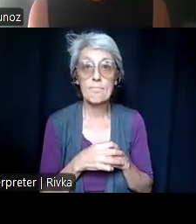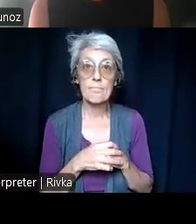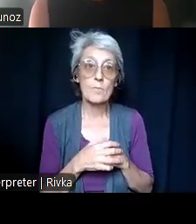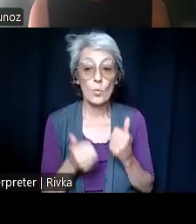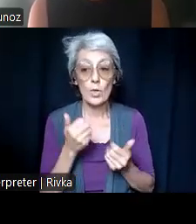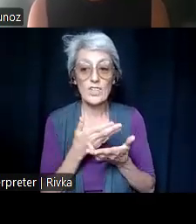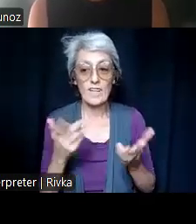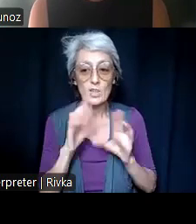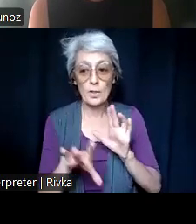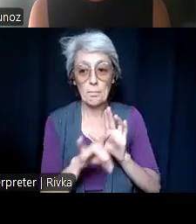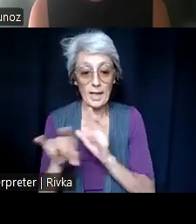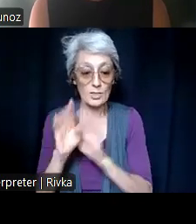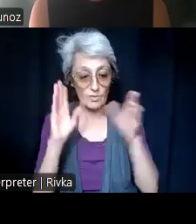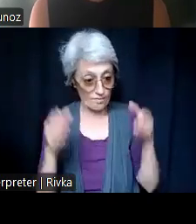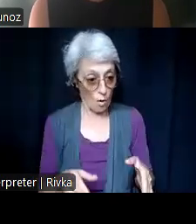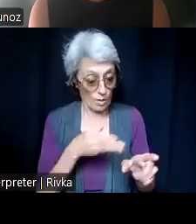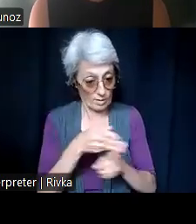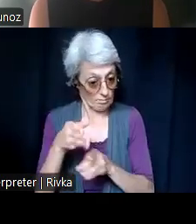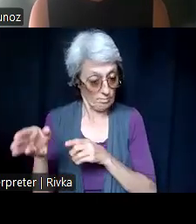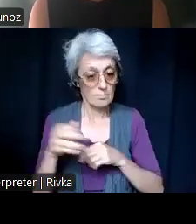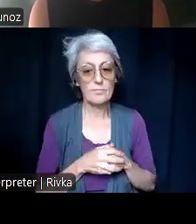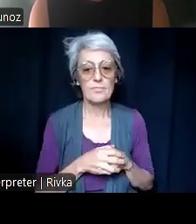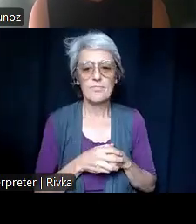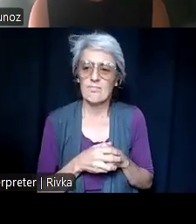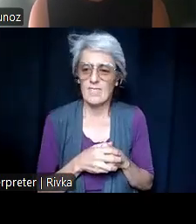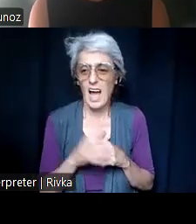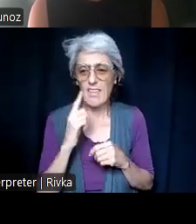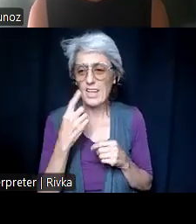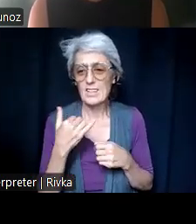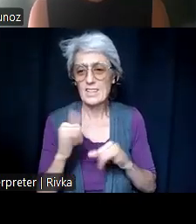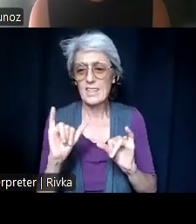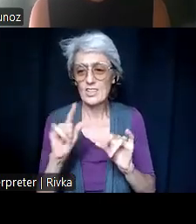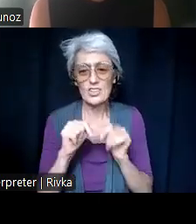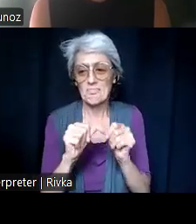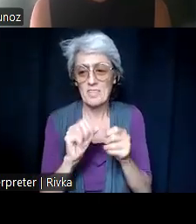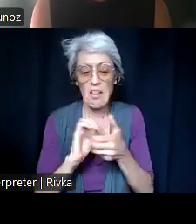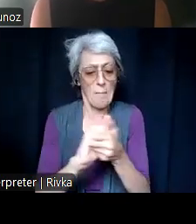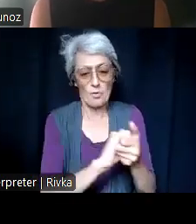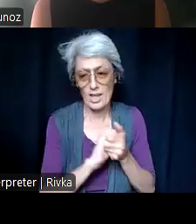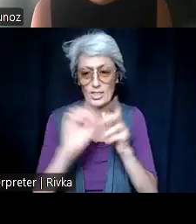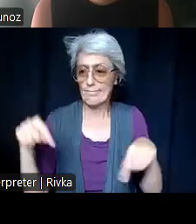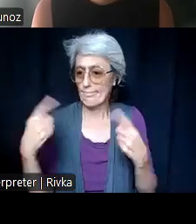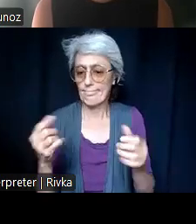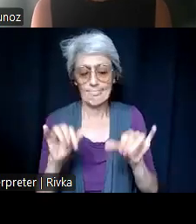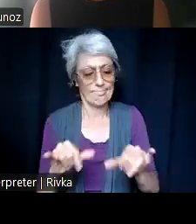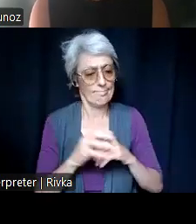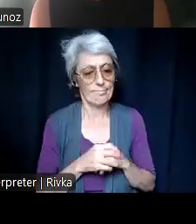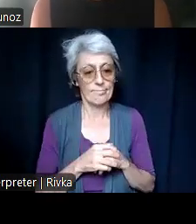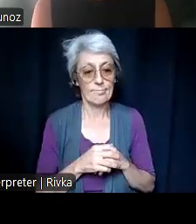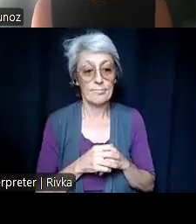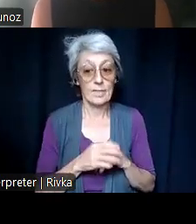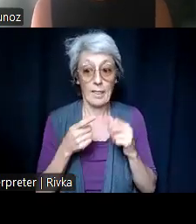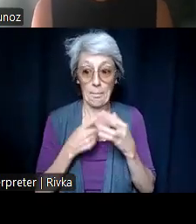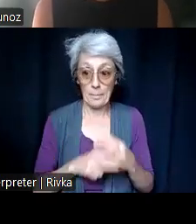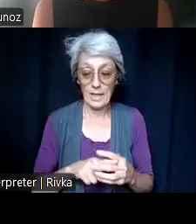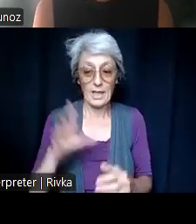But I think it's just an ongoing collaboration thing that, we initially did this in 2018. It's still